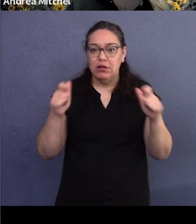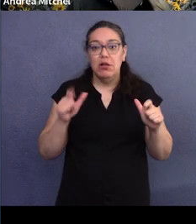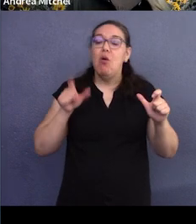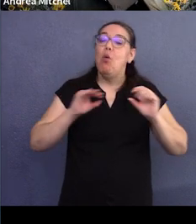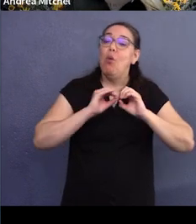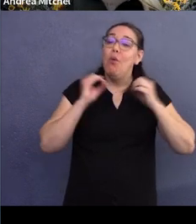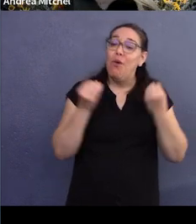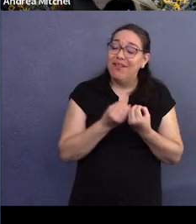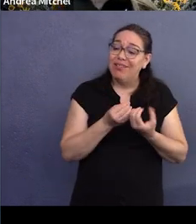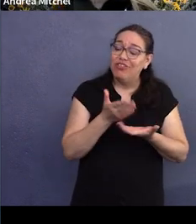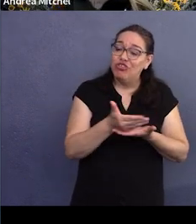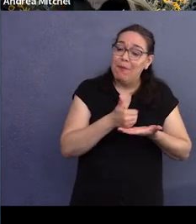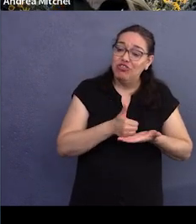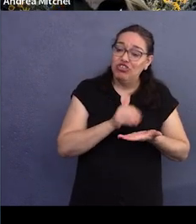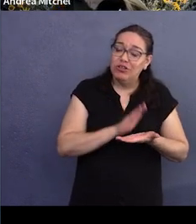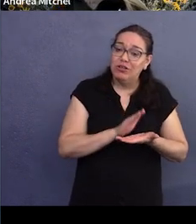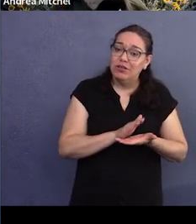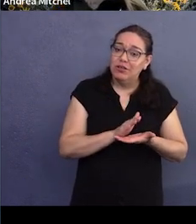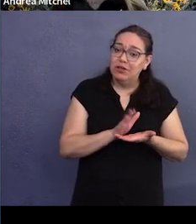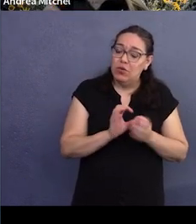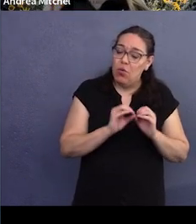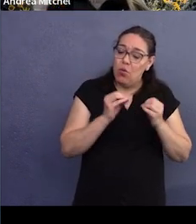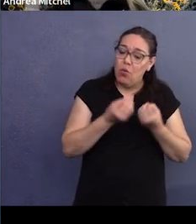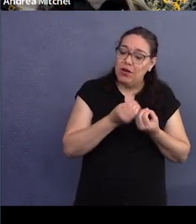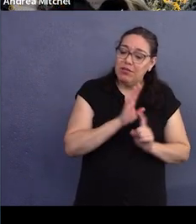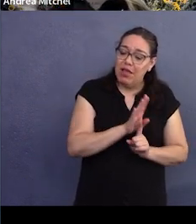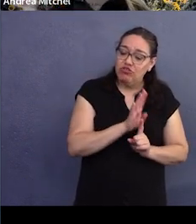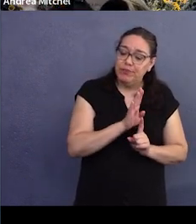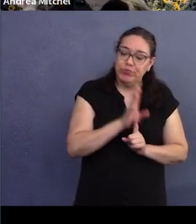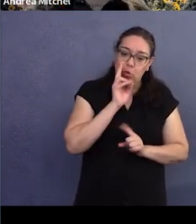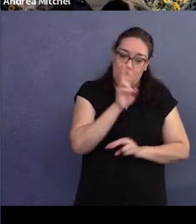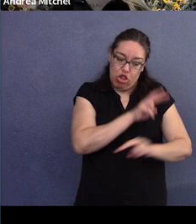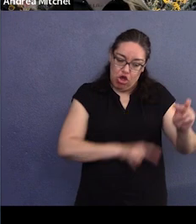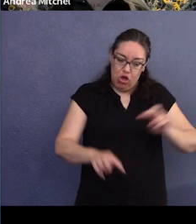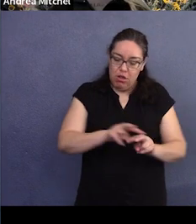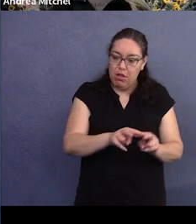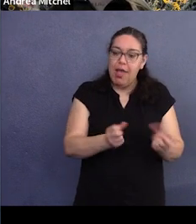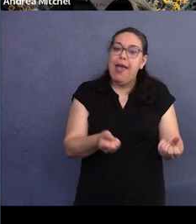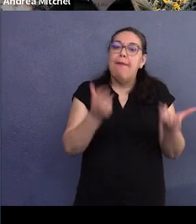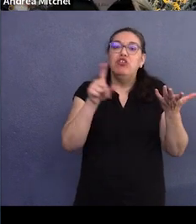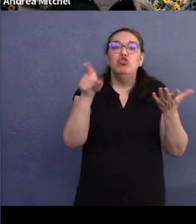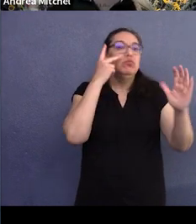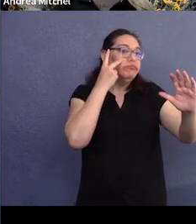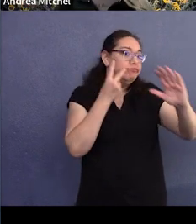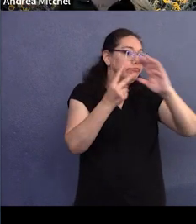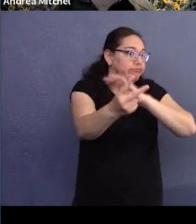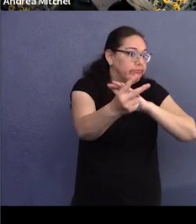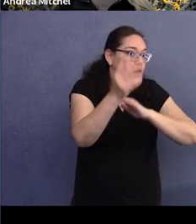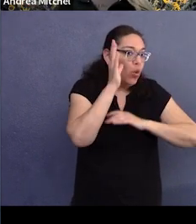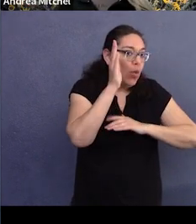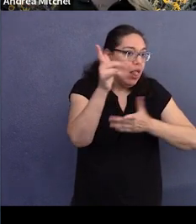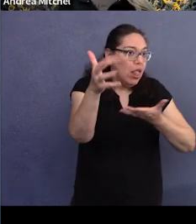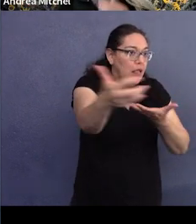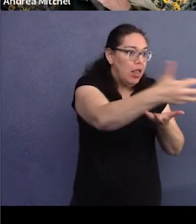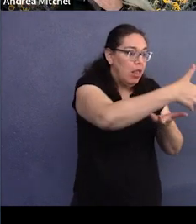budget is looking at what you anticipate bringing in and how you anticipate